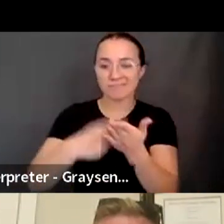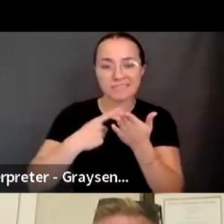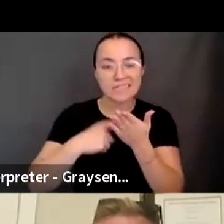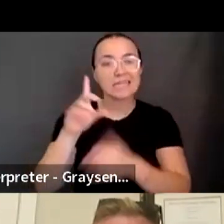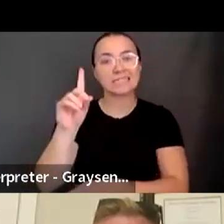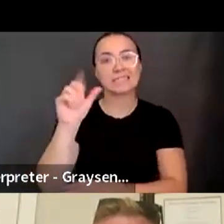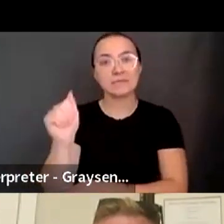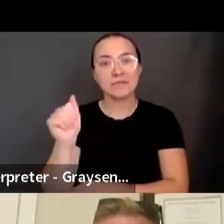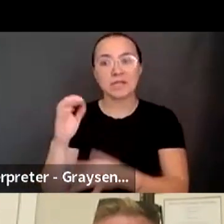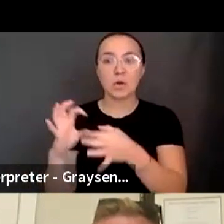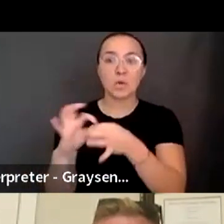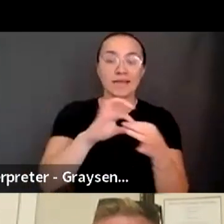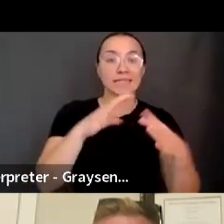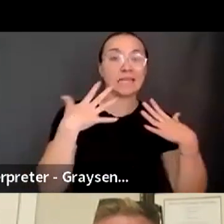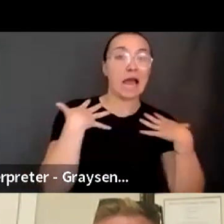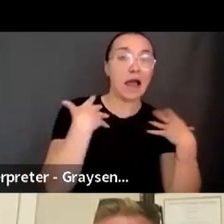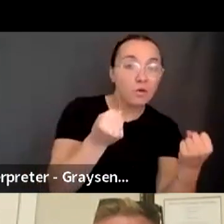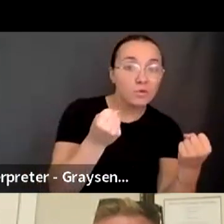in connection with health.